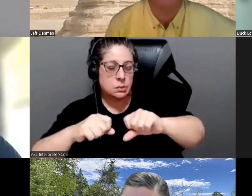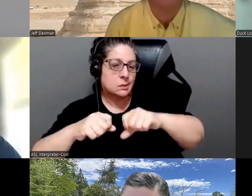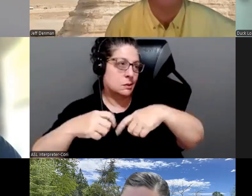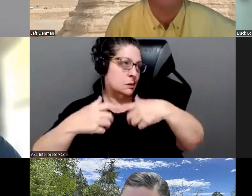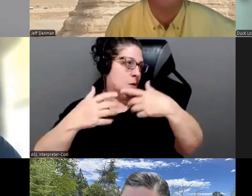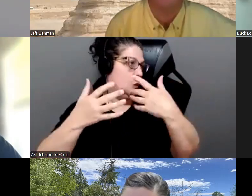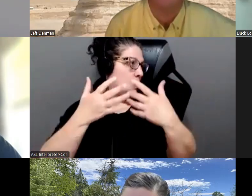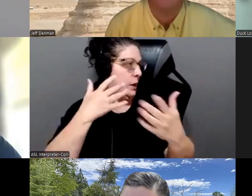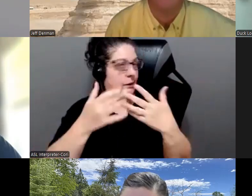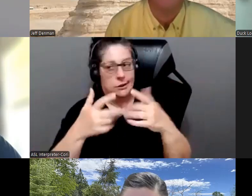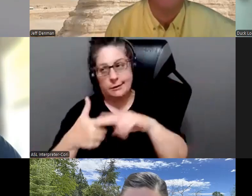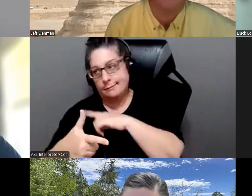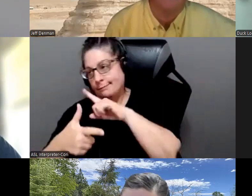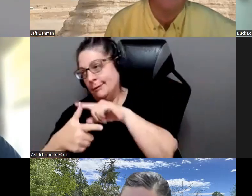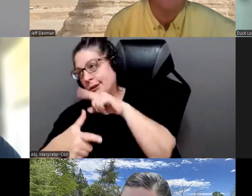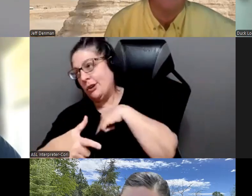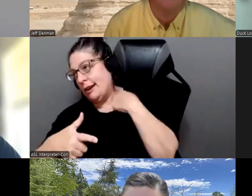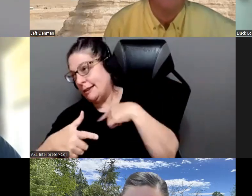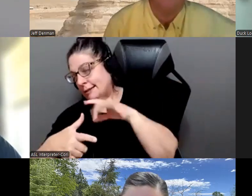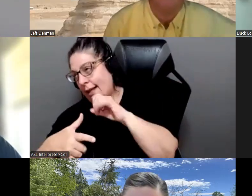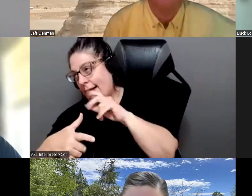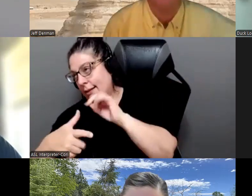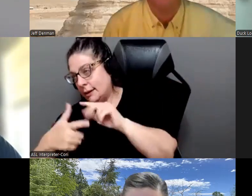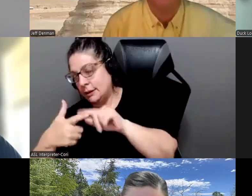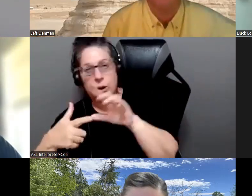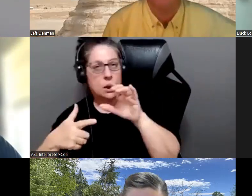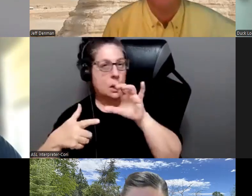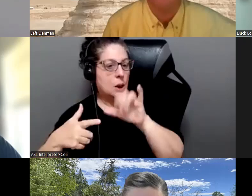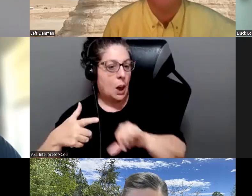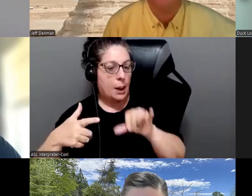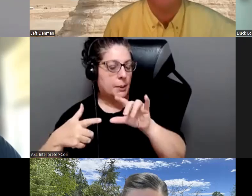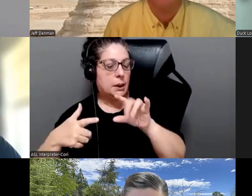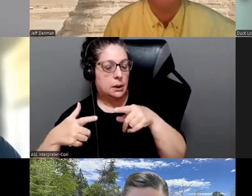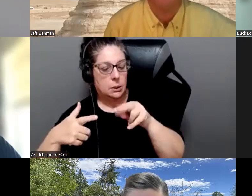Chinese tallow, common privet, whatever it might be.